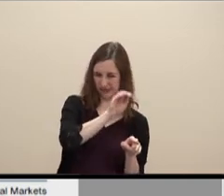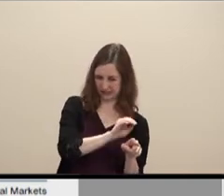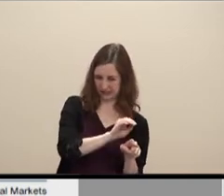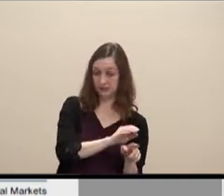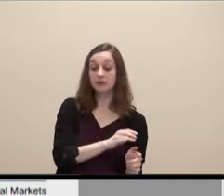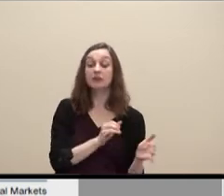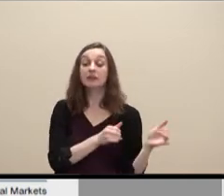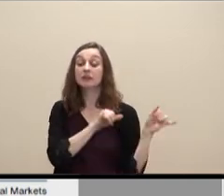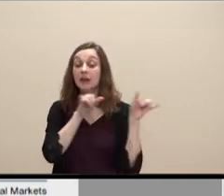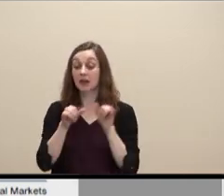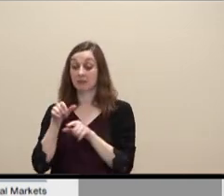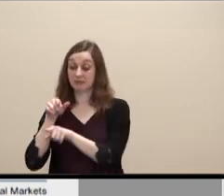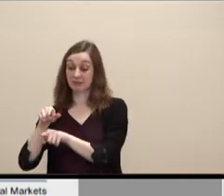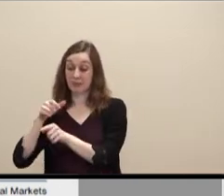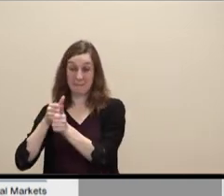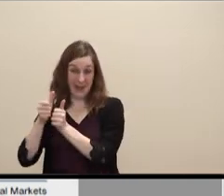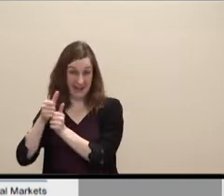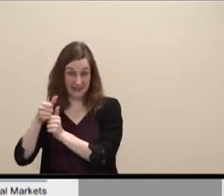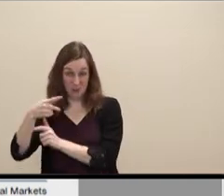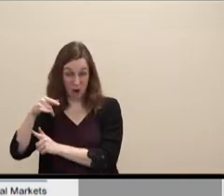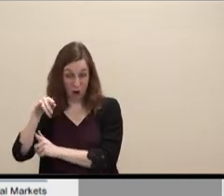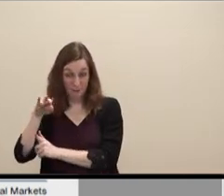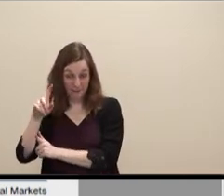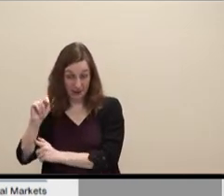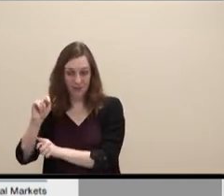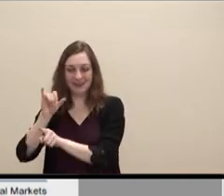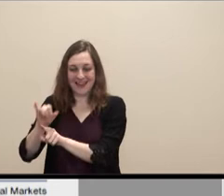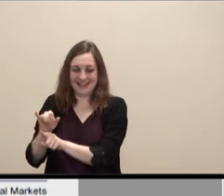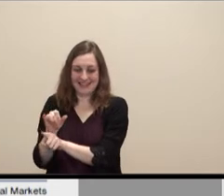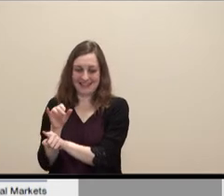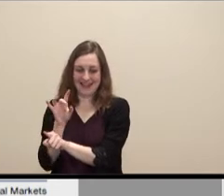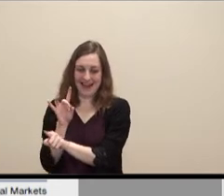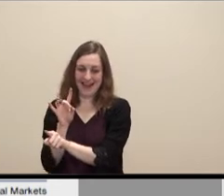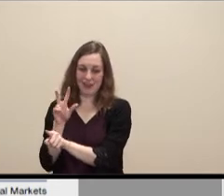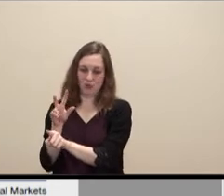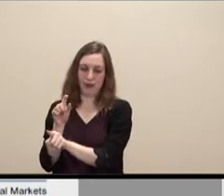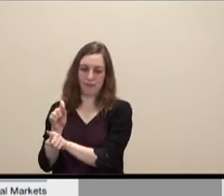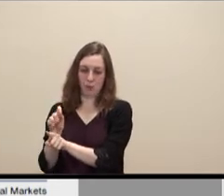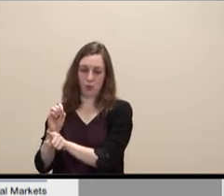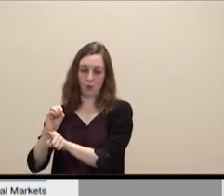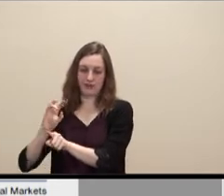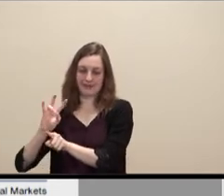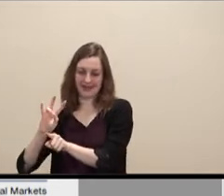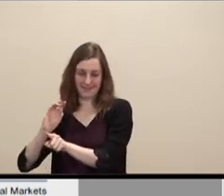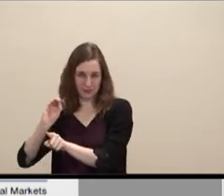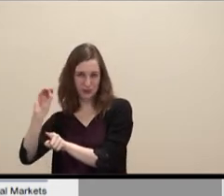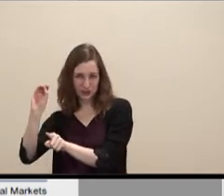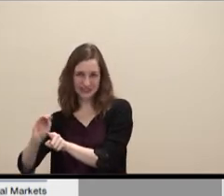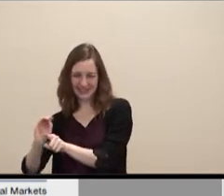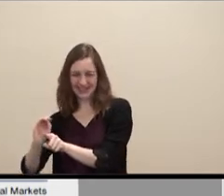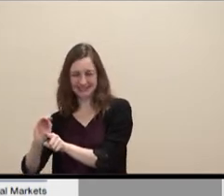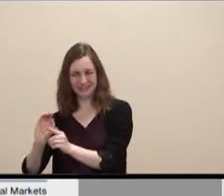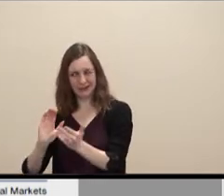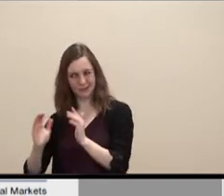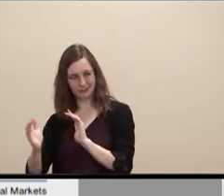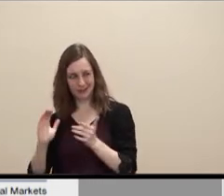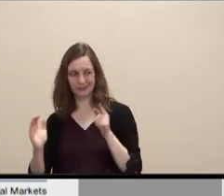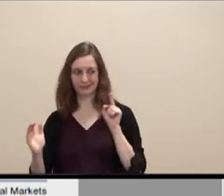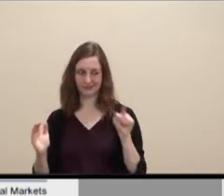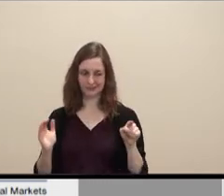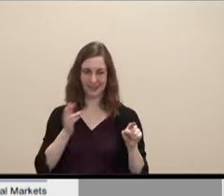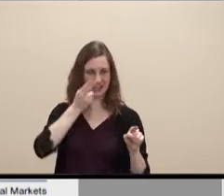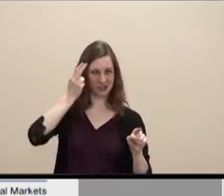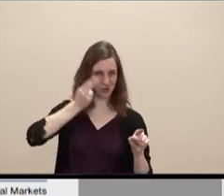true on the passage by par amount. 83.07 of the November ballots passed versus